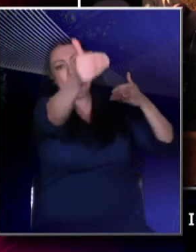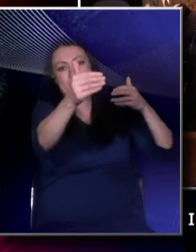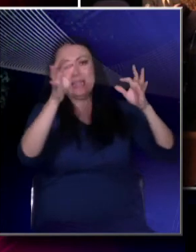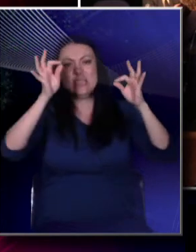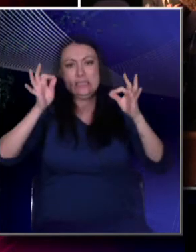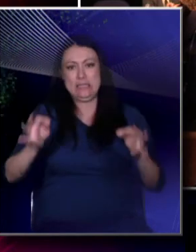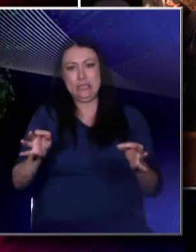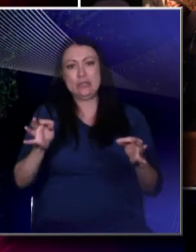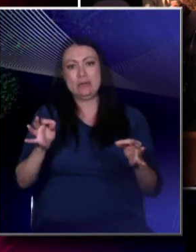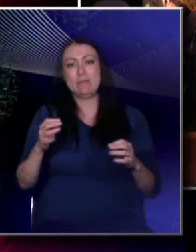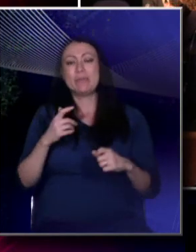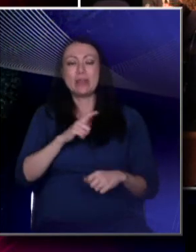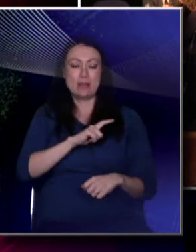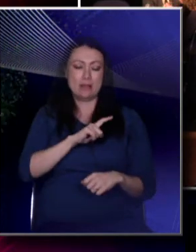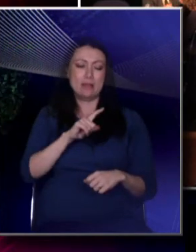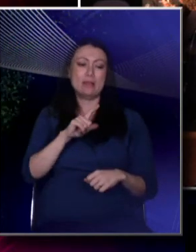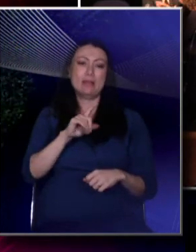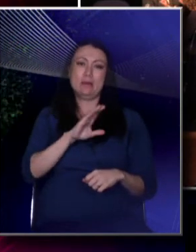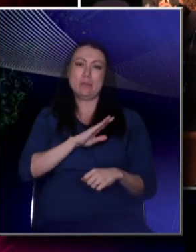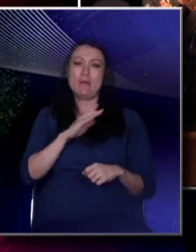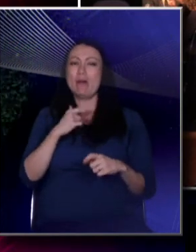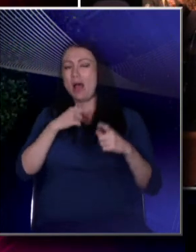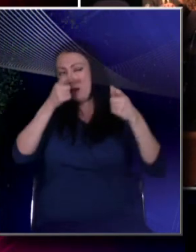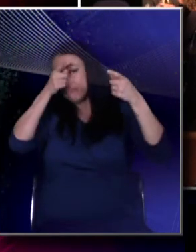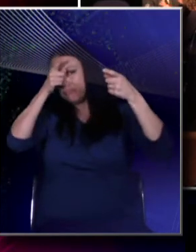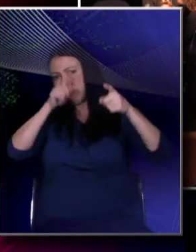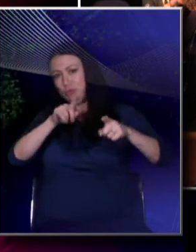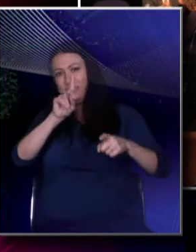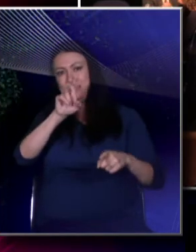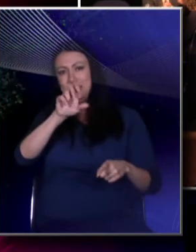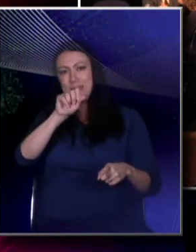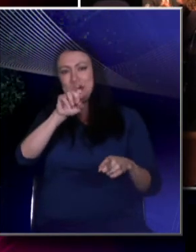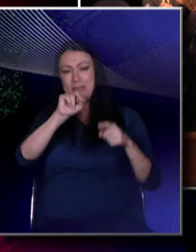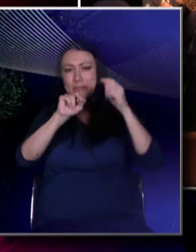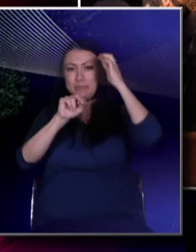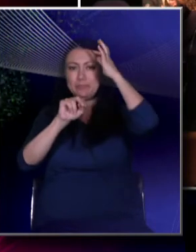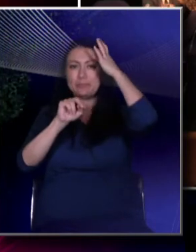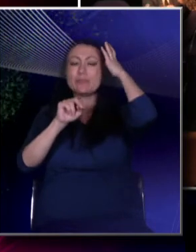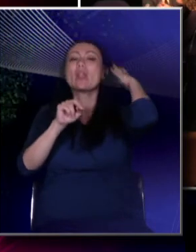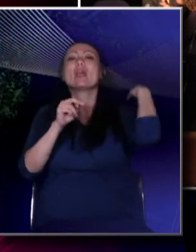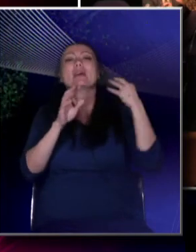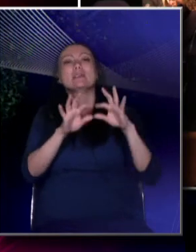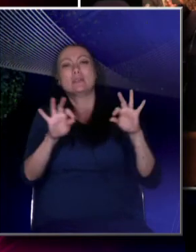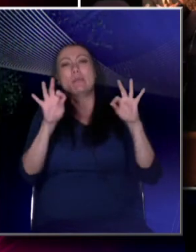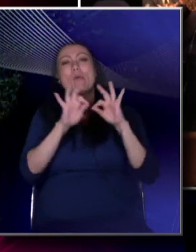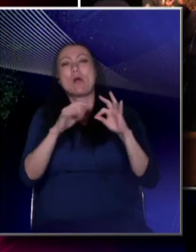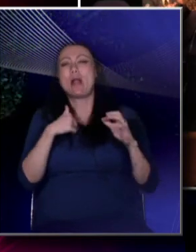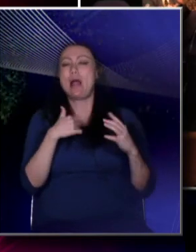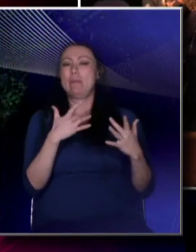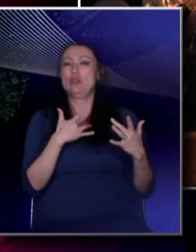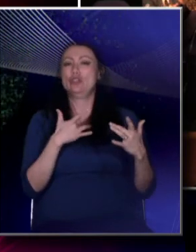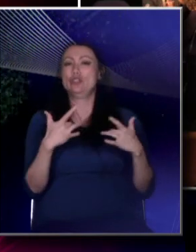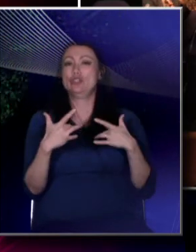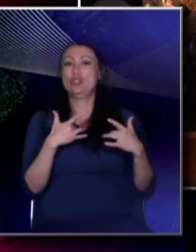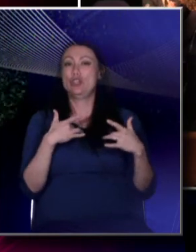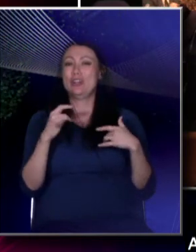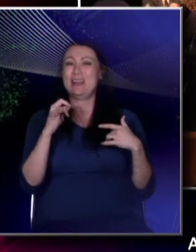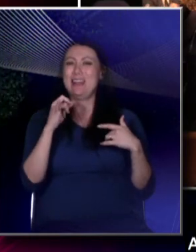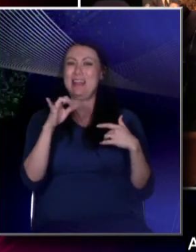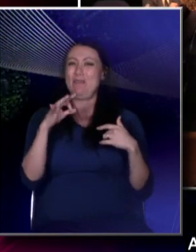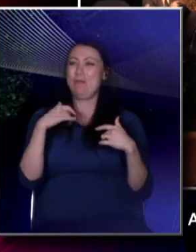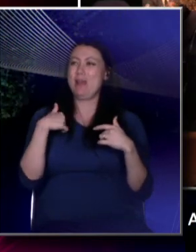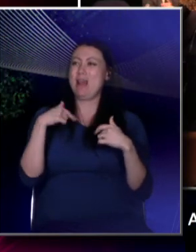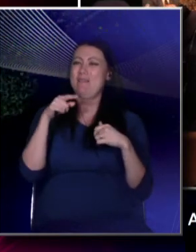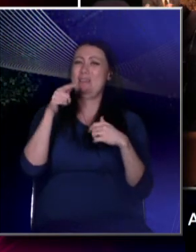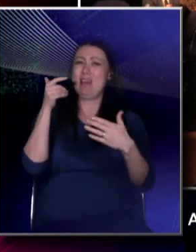think it's very important. Thank you. It is important, and I'm concerned about if we're given the deadline of May, it might